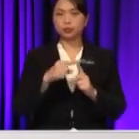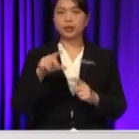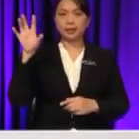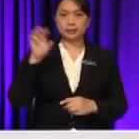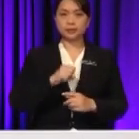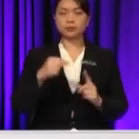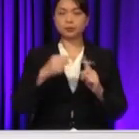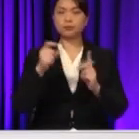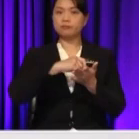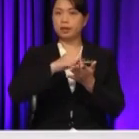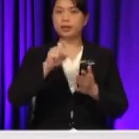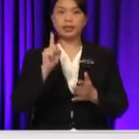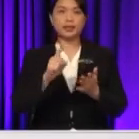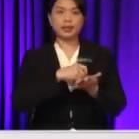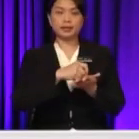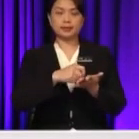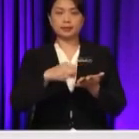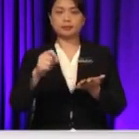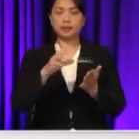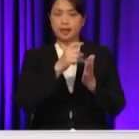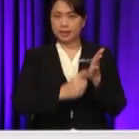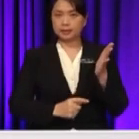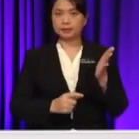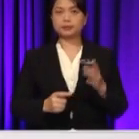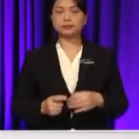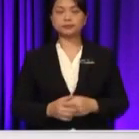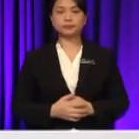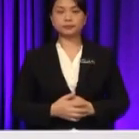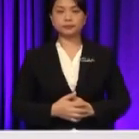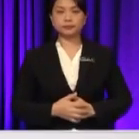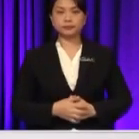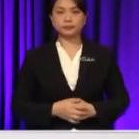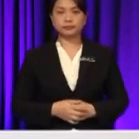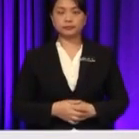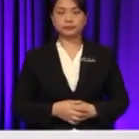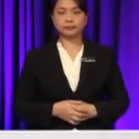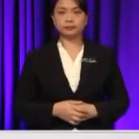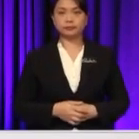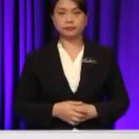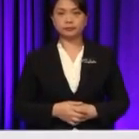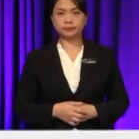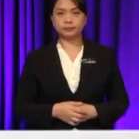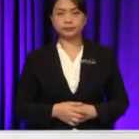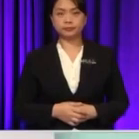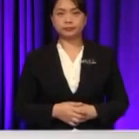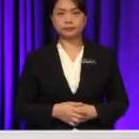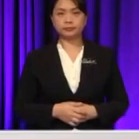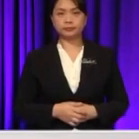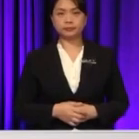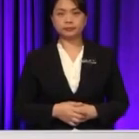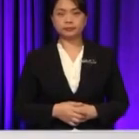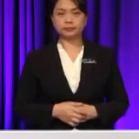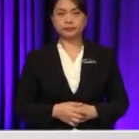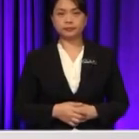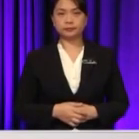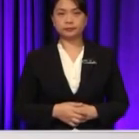to write an article. Okay. Well, some people might read an article and think, wow, this is so hard to write, but it's actually quite easy if